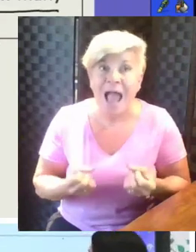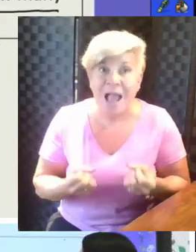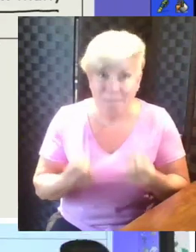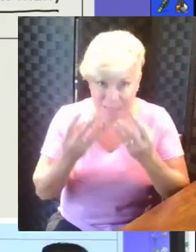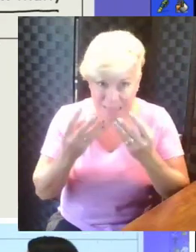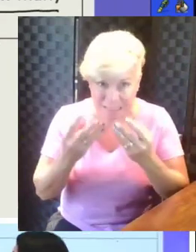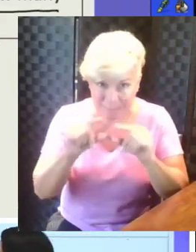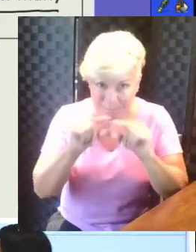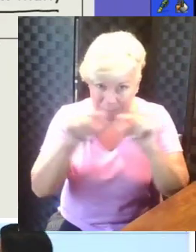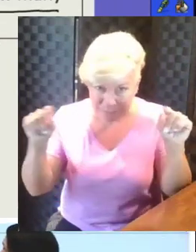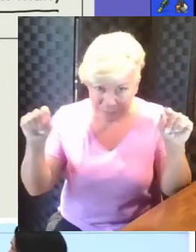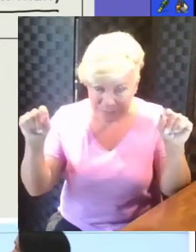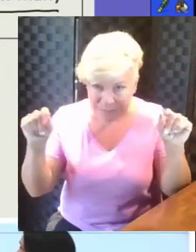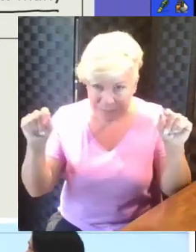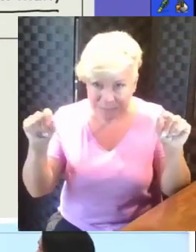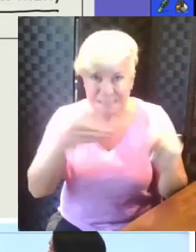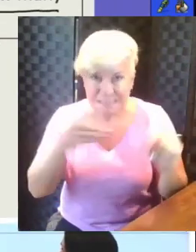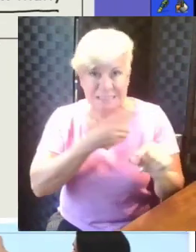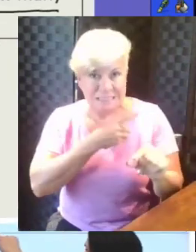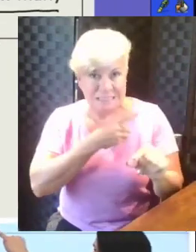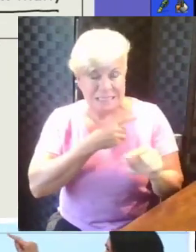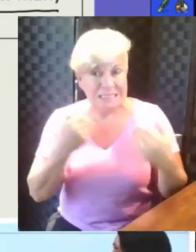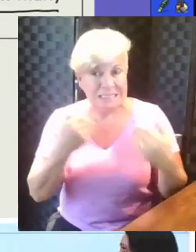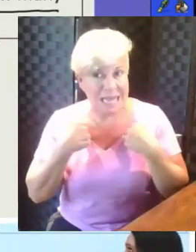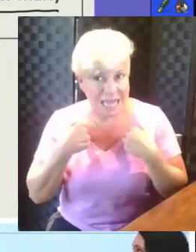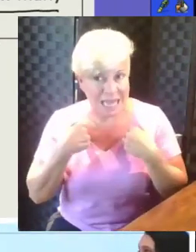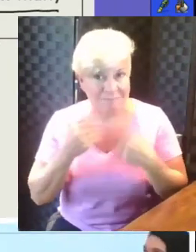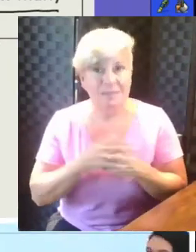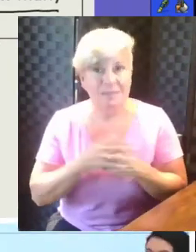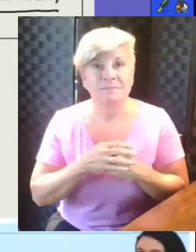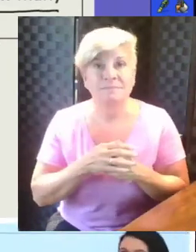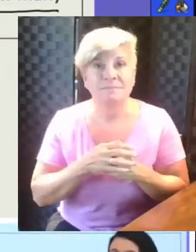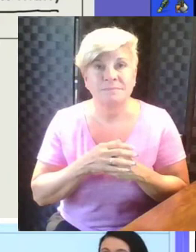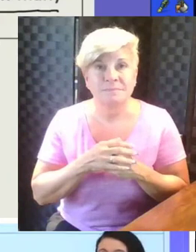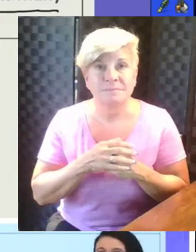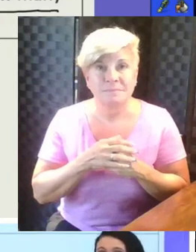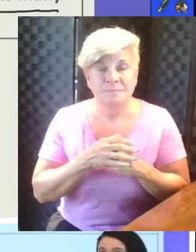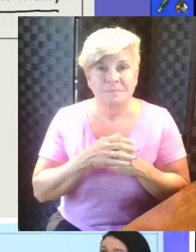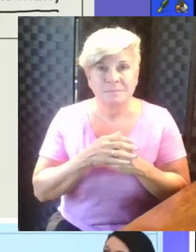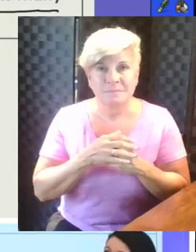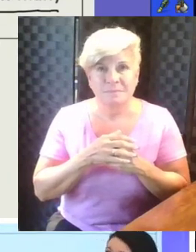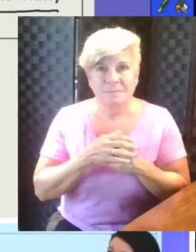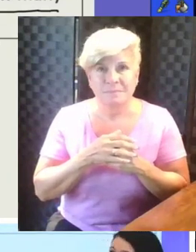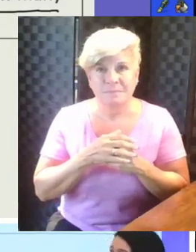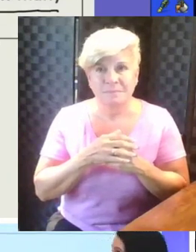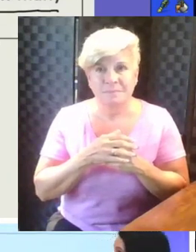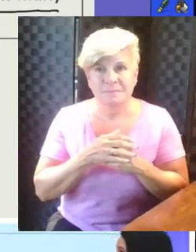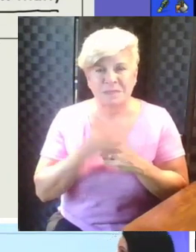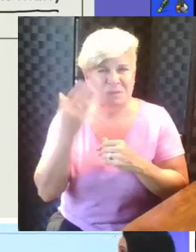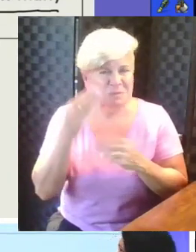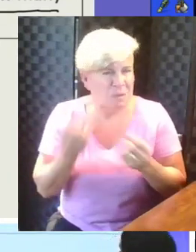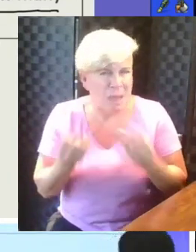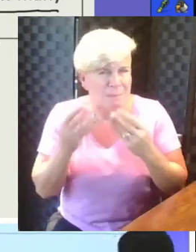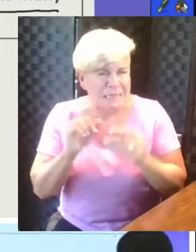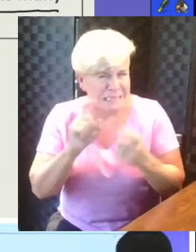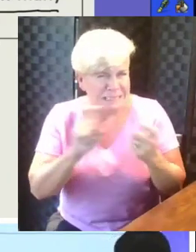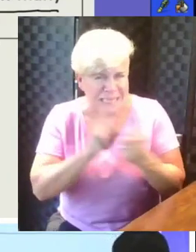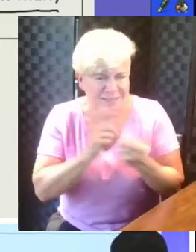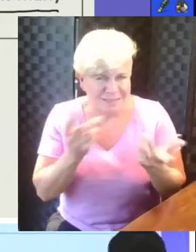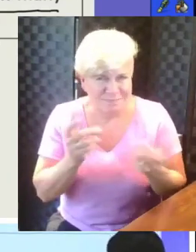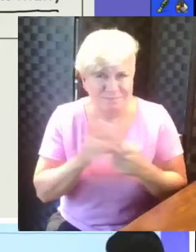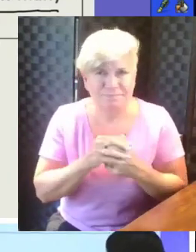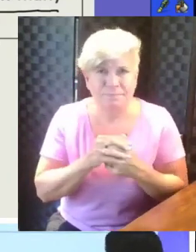How many pipe cleaners does Deontay have? We don't know how many he has exactly. Let's look